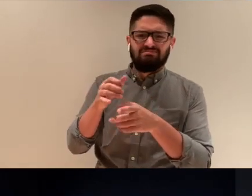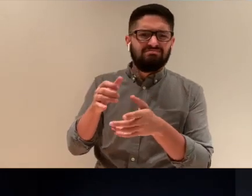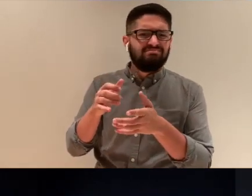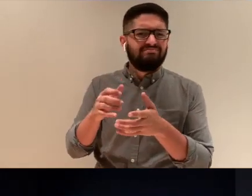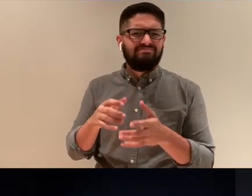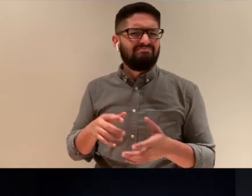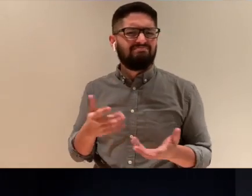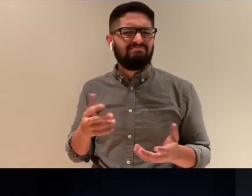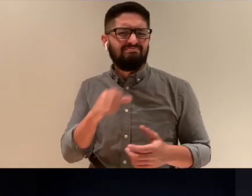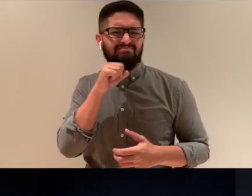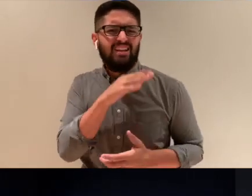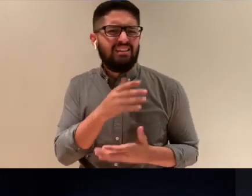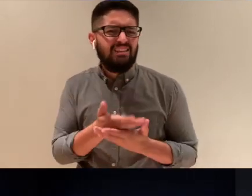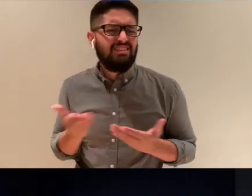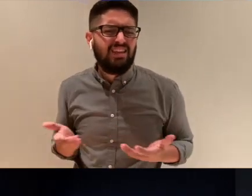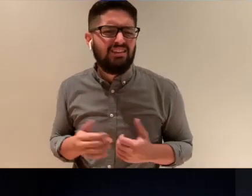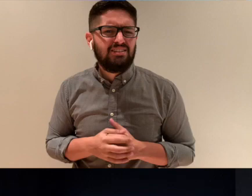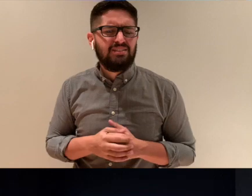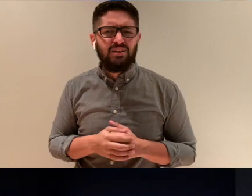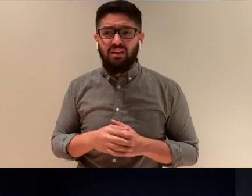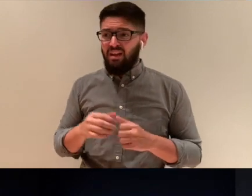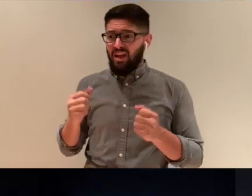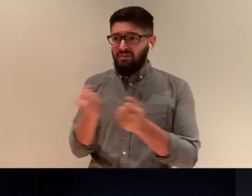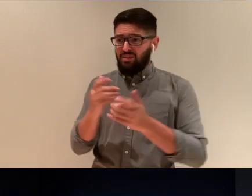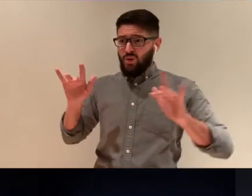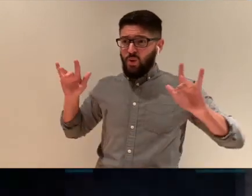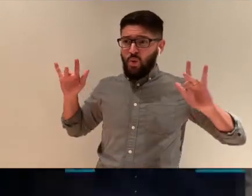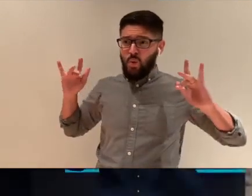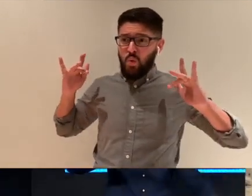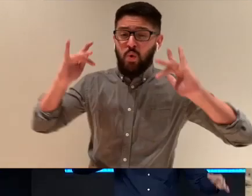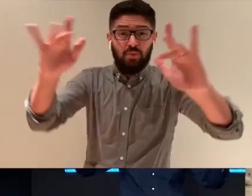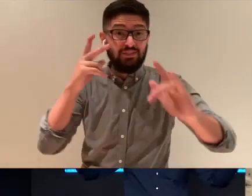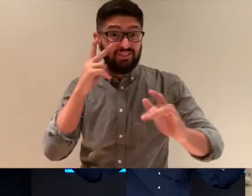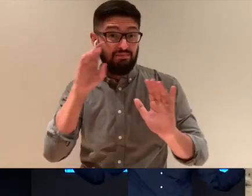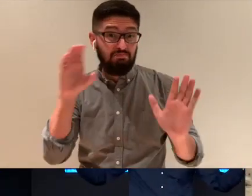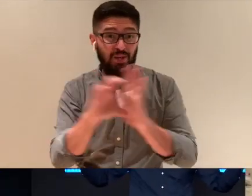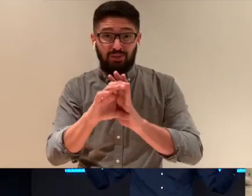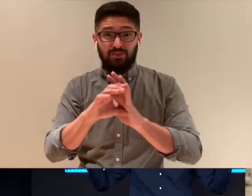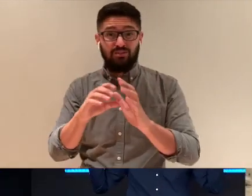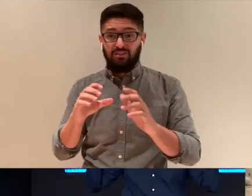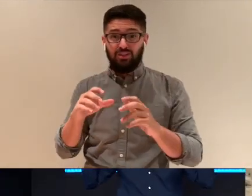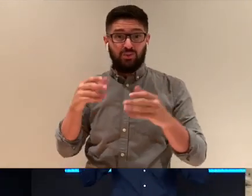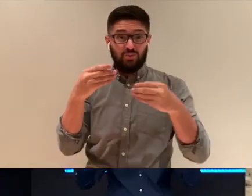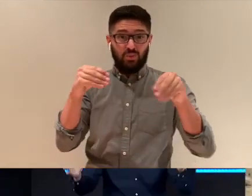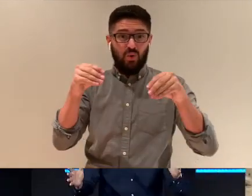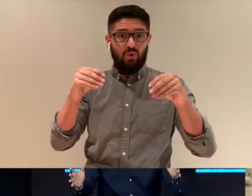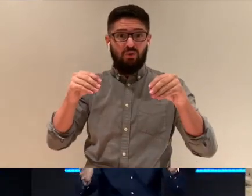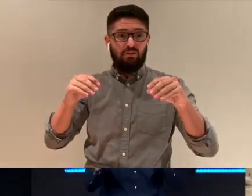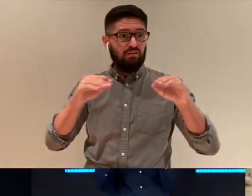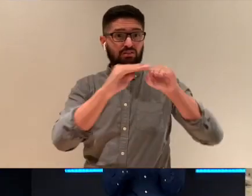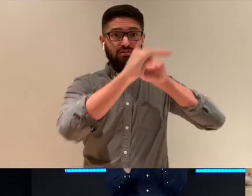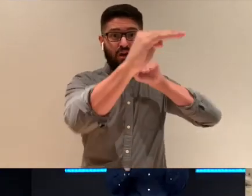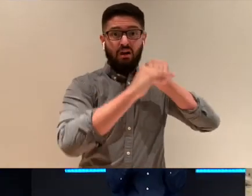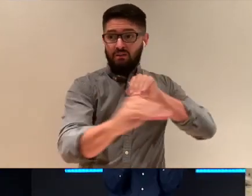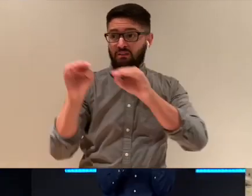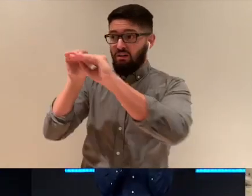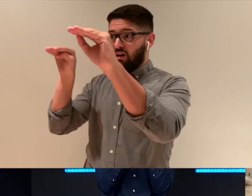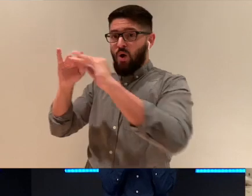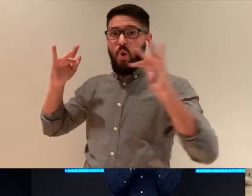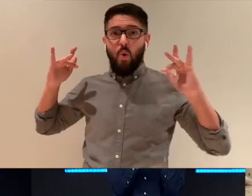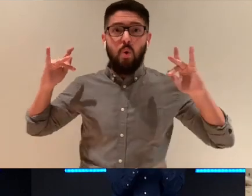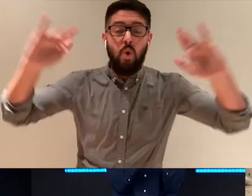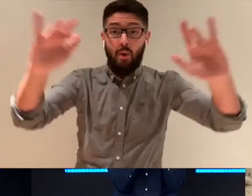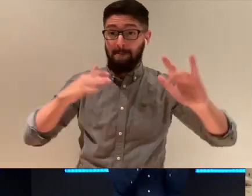and even nothing. Everything was crazy. It was completely empty. I mean, you've seen those images that there's nothing in the store. In fact,